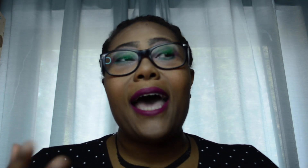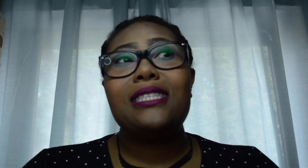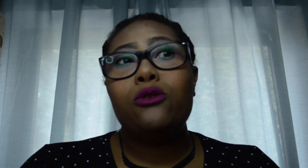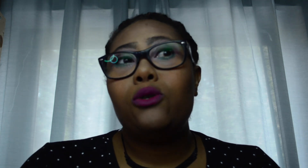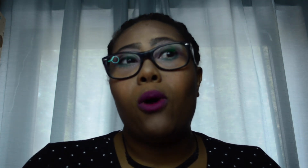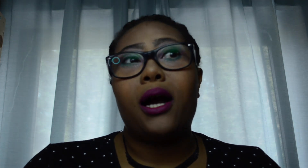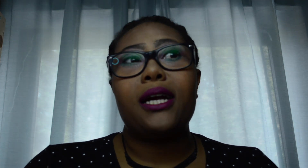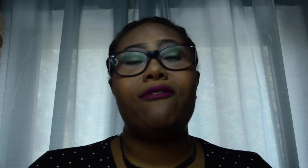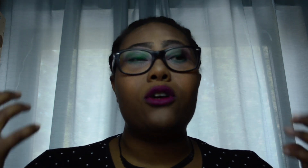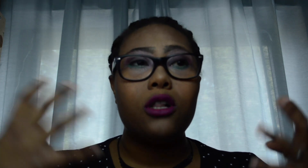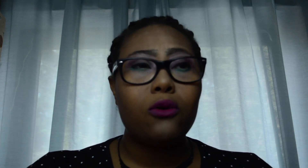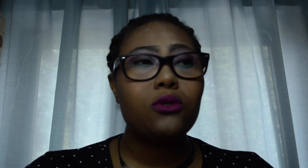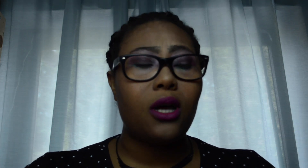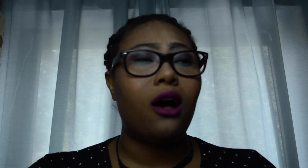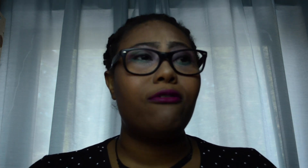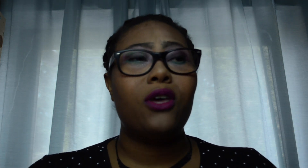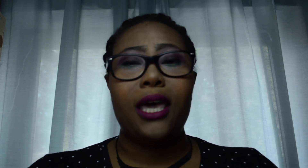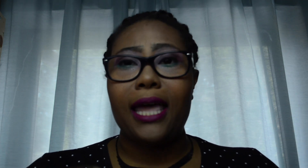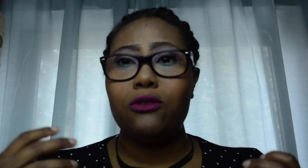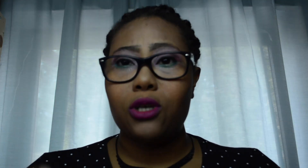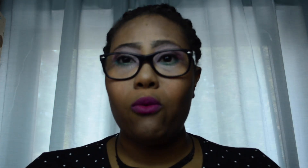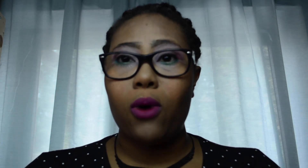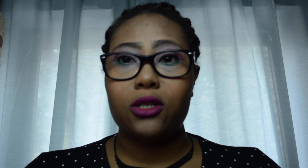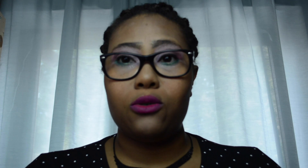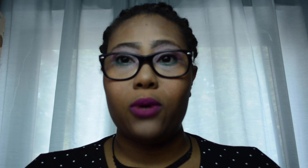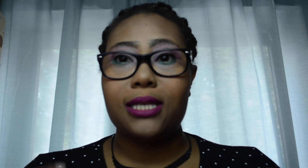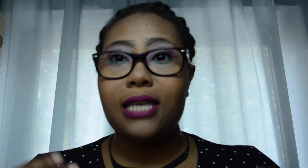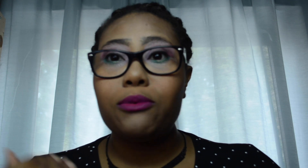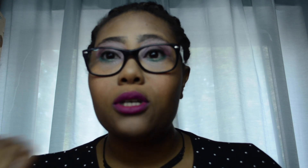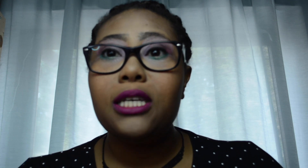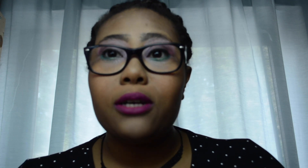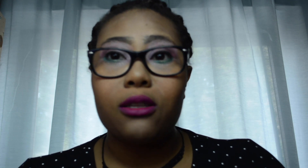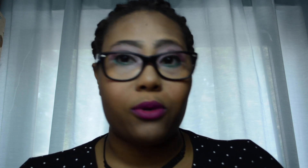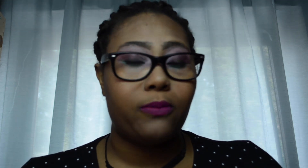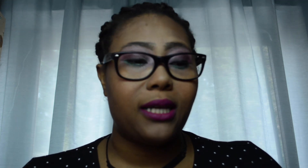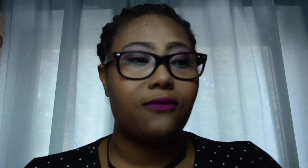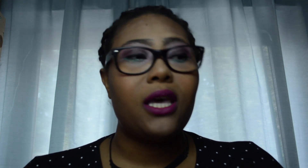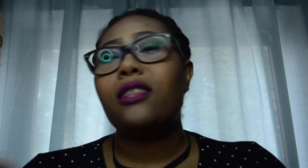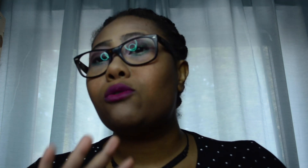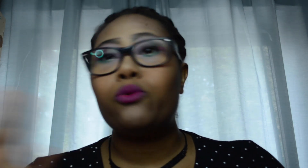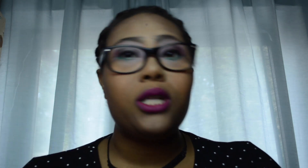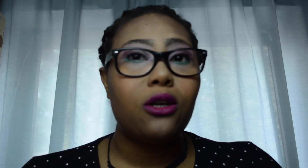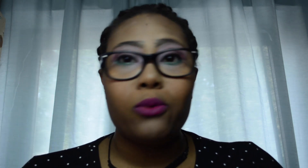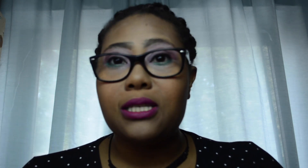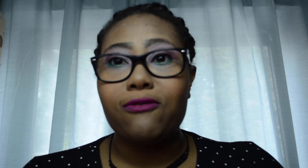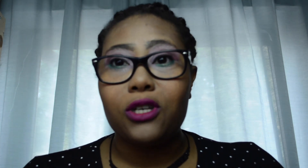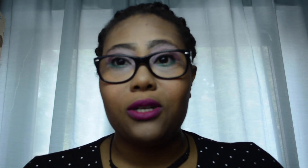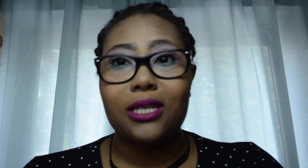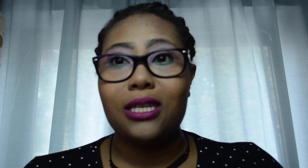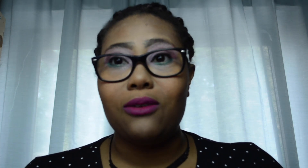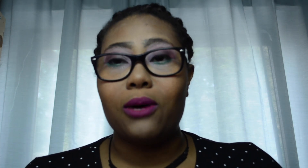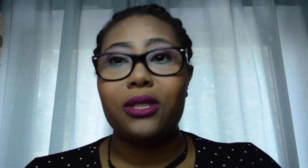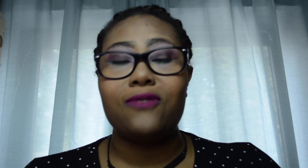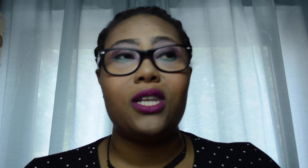if that's who you are, if you're closed off and you don't want to accept or hear other perspectives, there's really no reason for